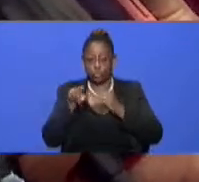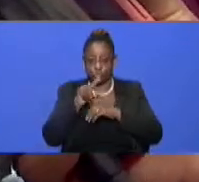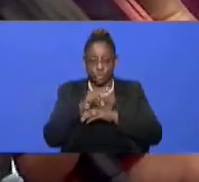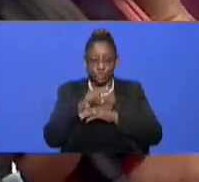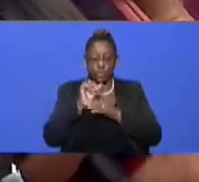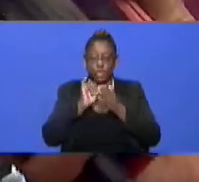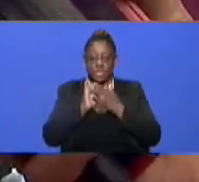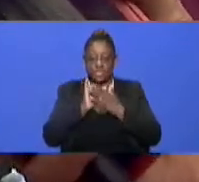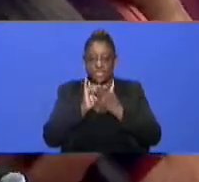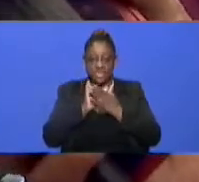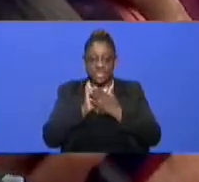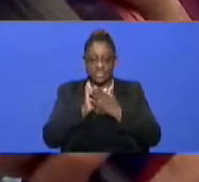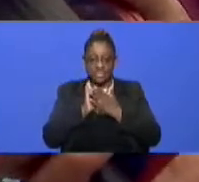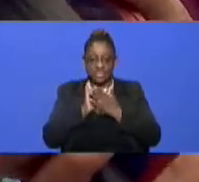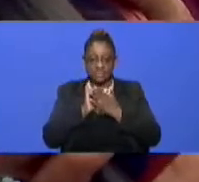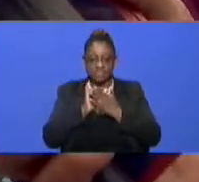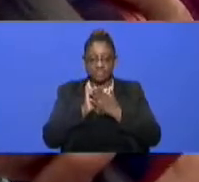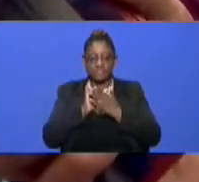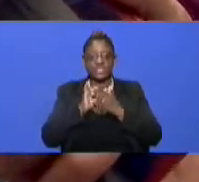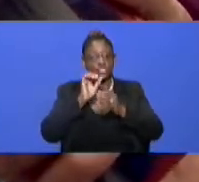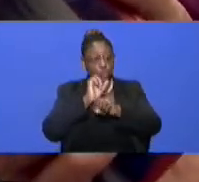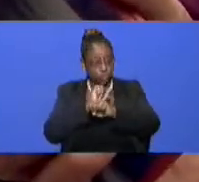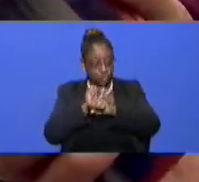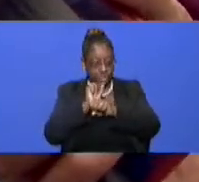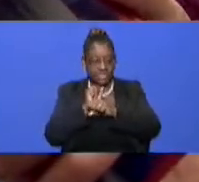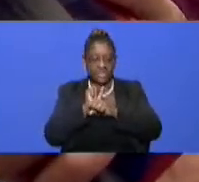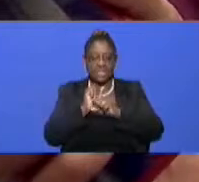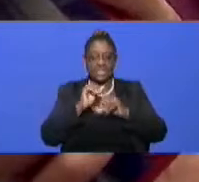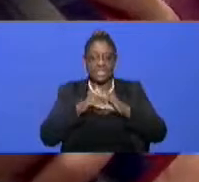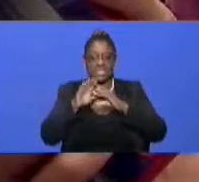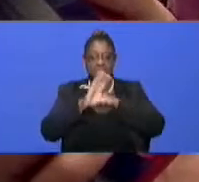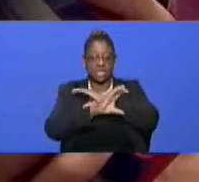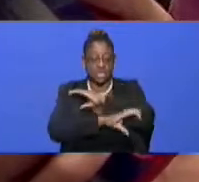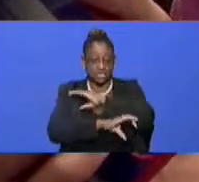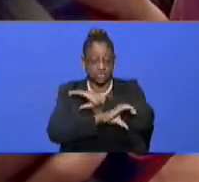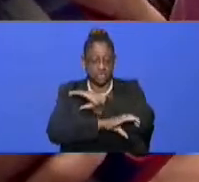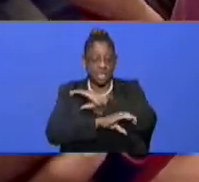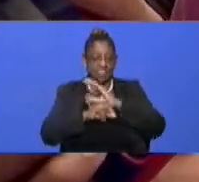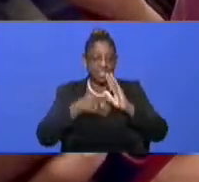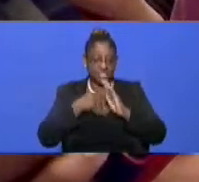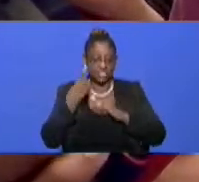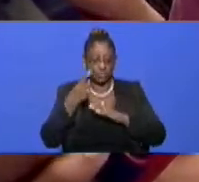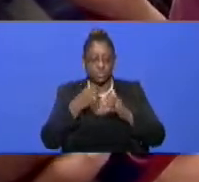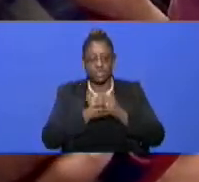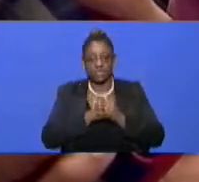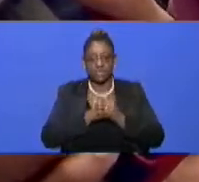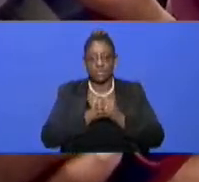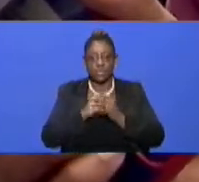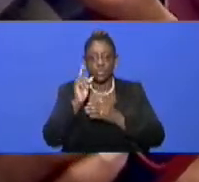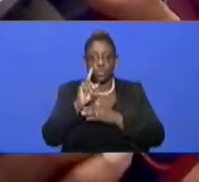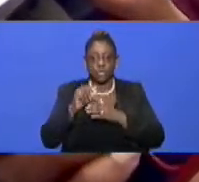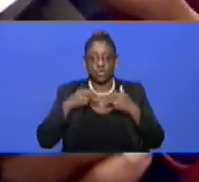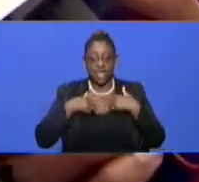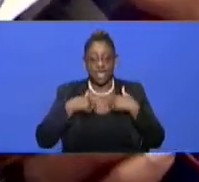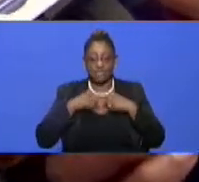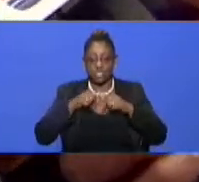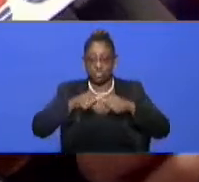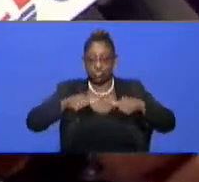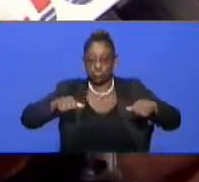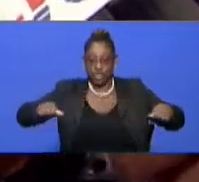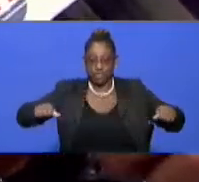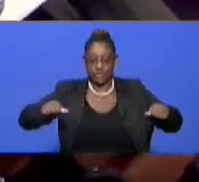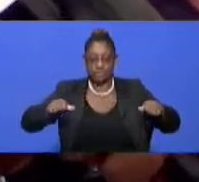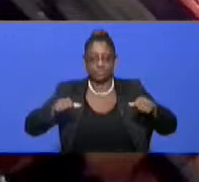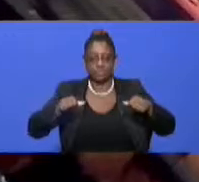the Tree initiatives is working in the country, and this is just one of them. That's president of the Bahamas Striping Group of